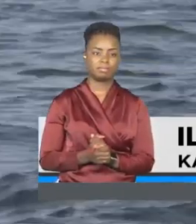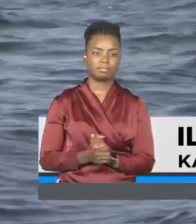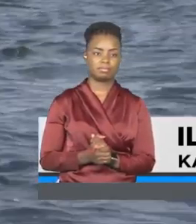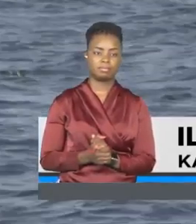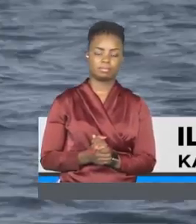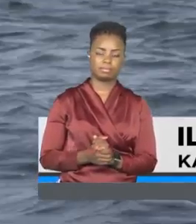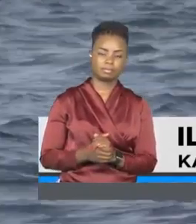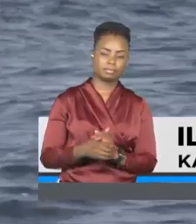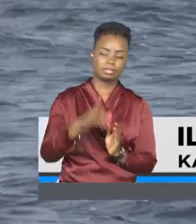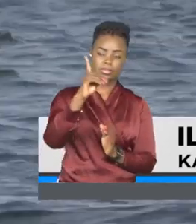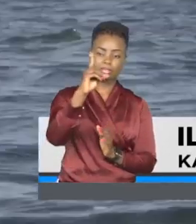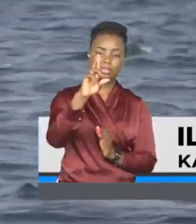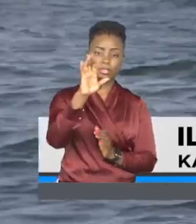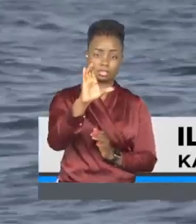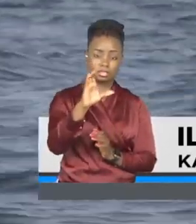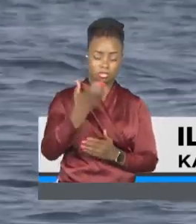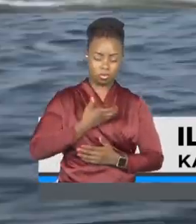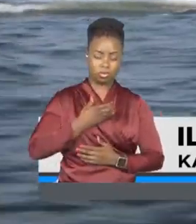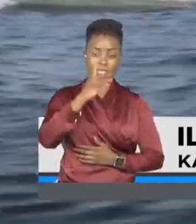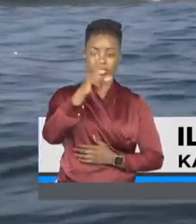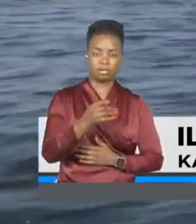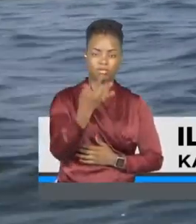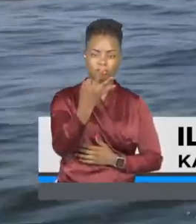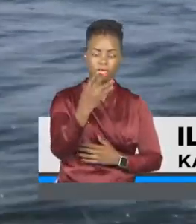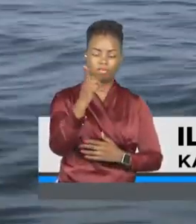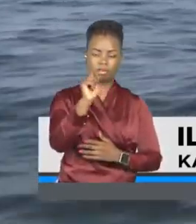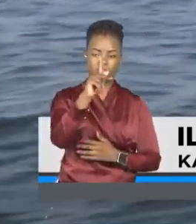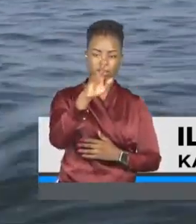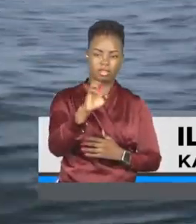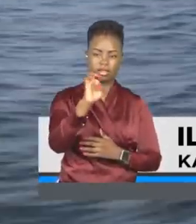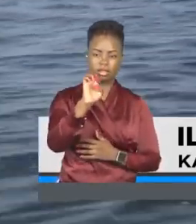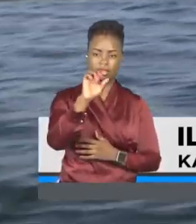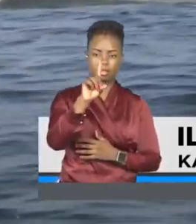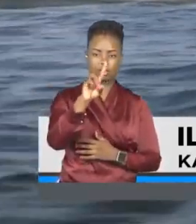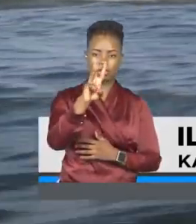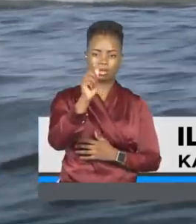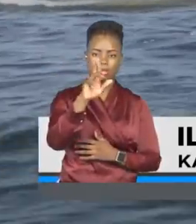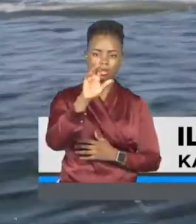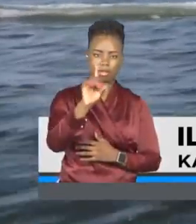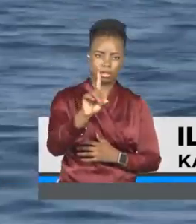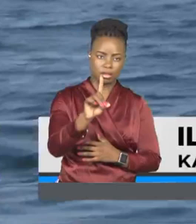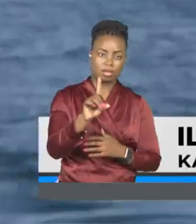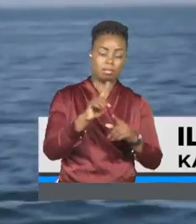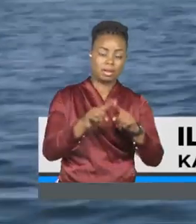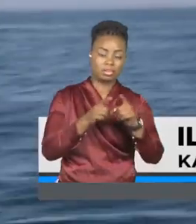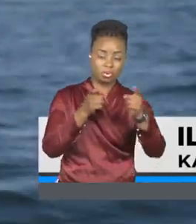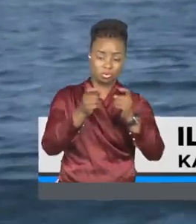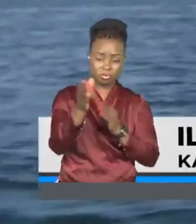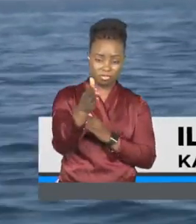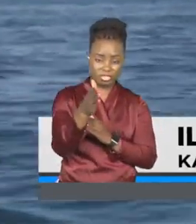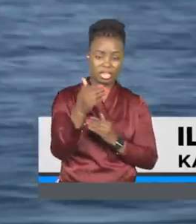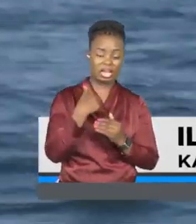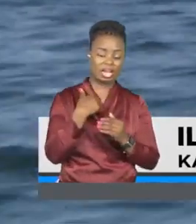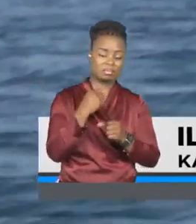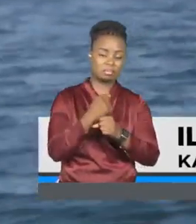The Democratic Republic of Congo owns three-quarters of Lake Edward, but uncontrolled fishing in the country's lawless east has depleted stocks, and